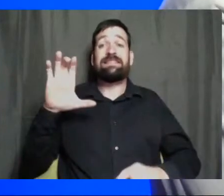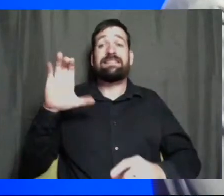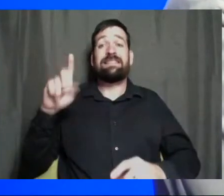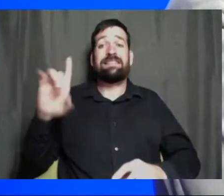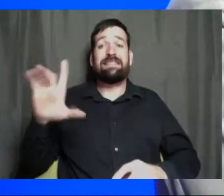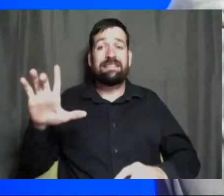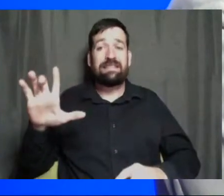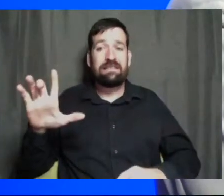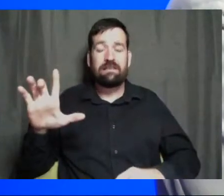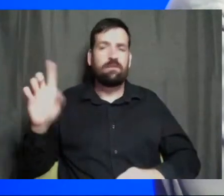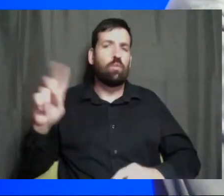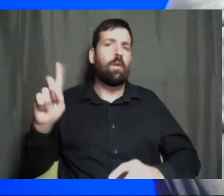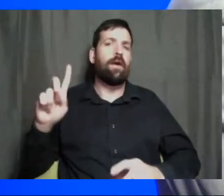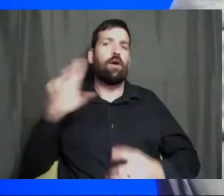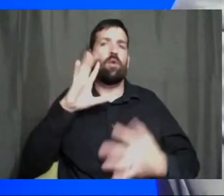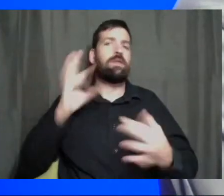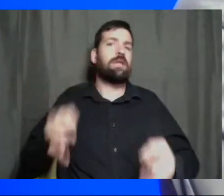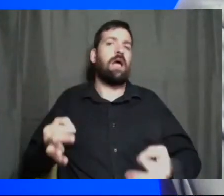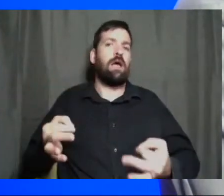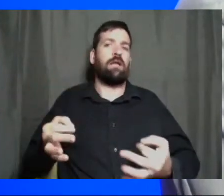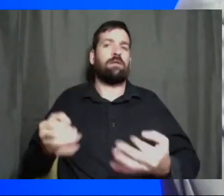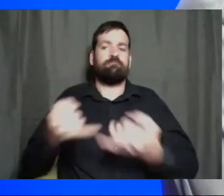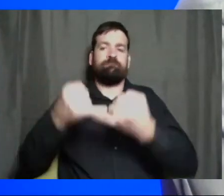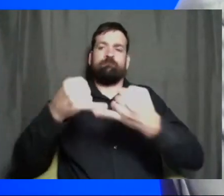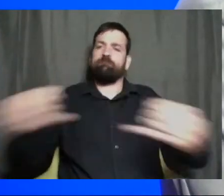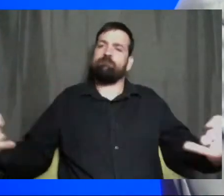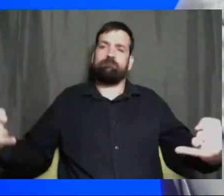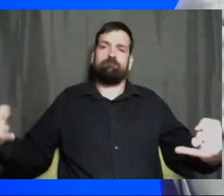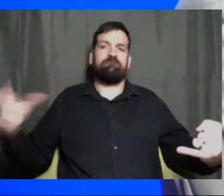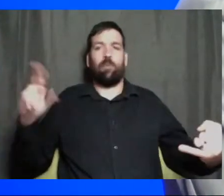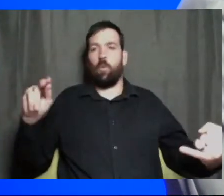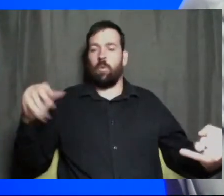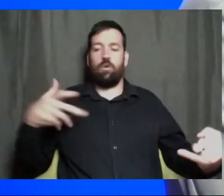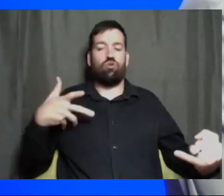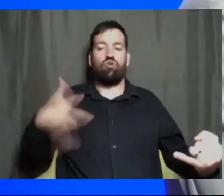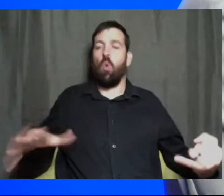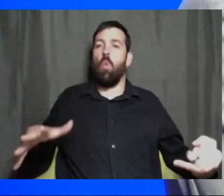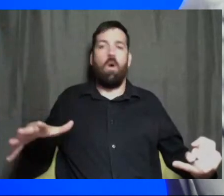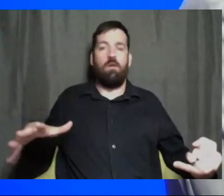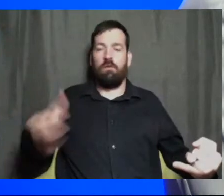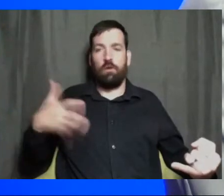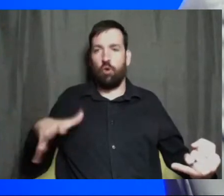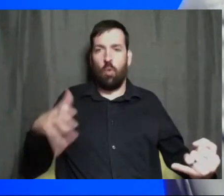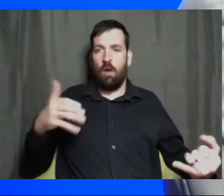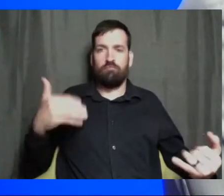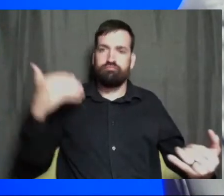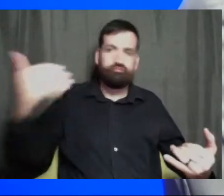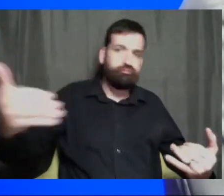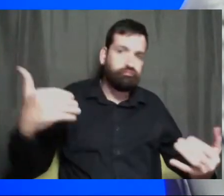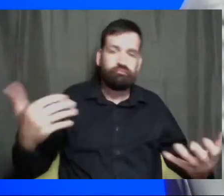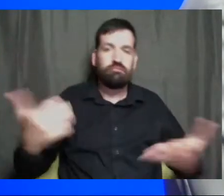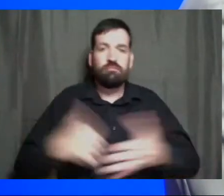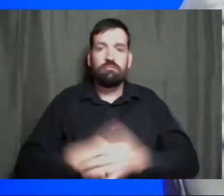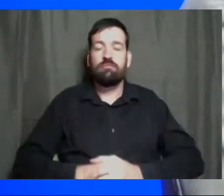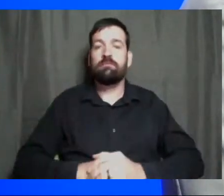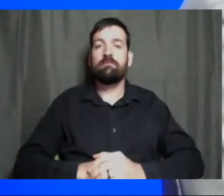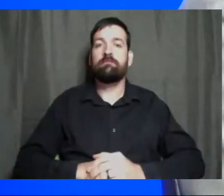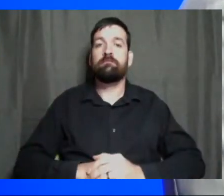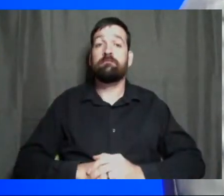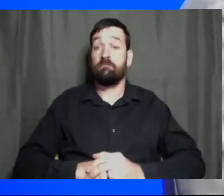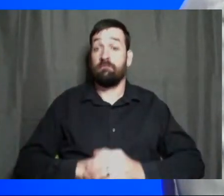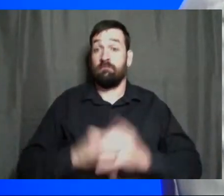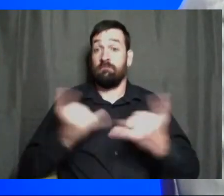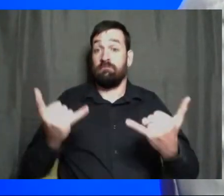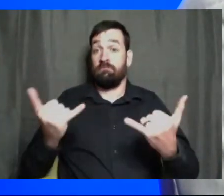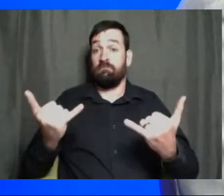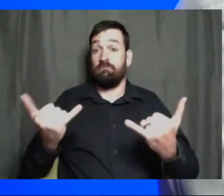draw that line? Where do we say, no, this is a line we really don't want anybody to cross? the current big issue is